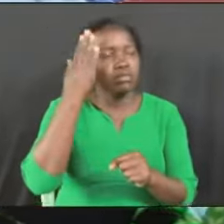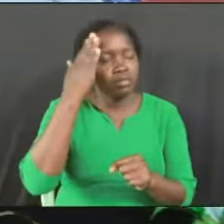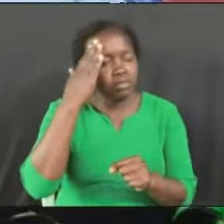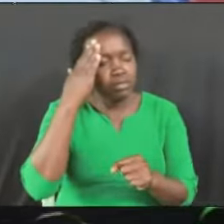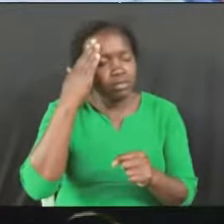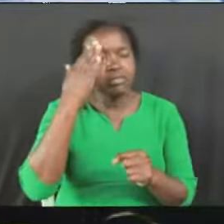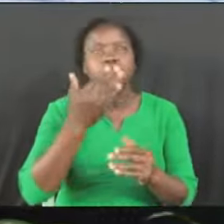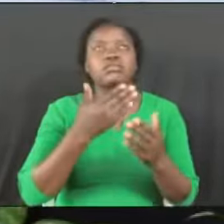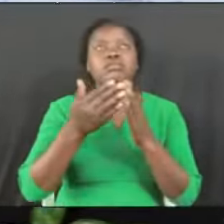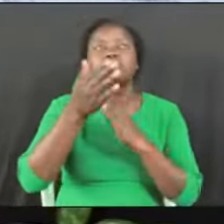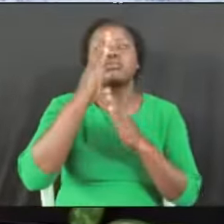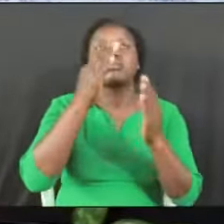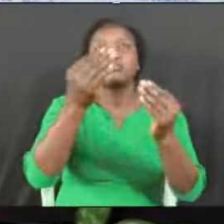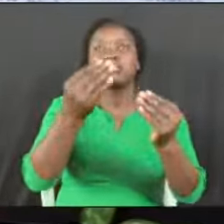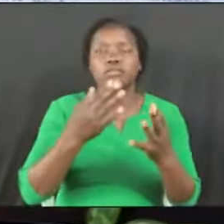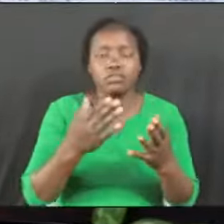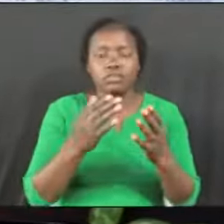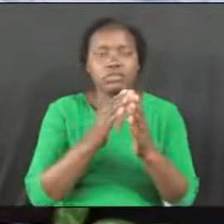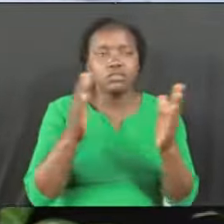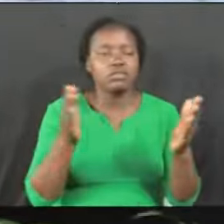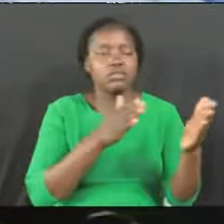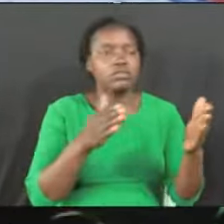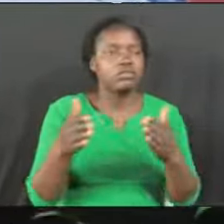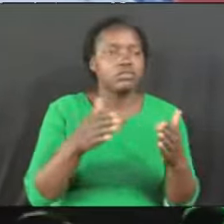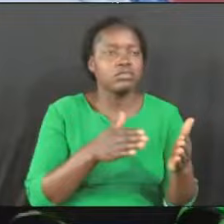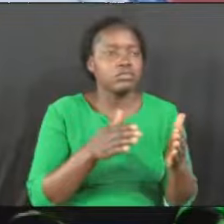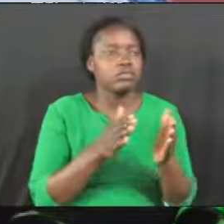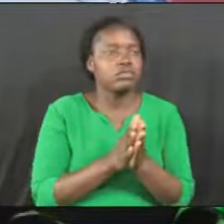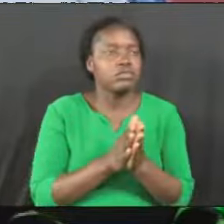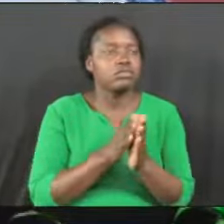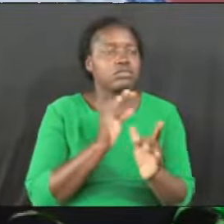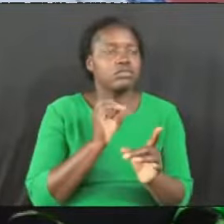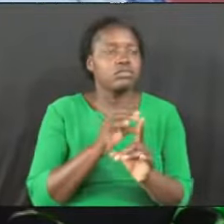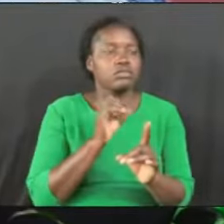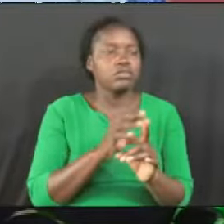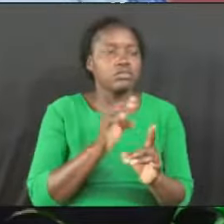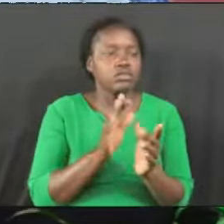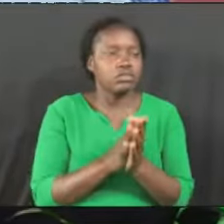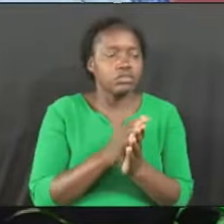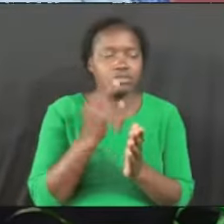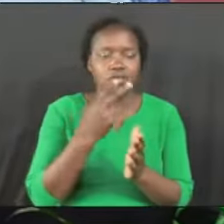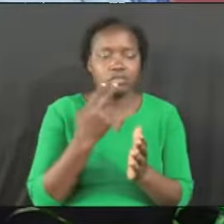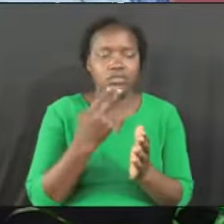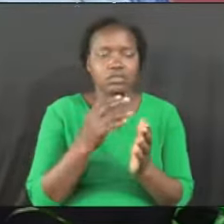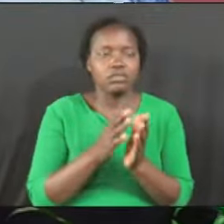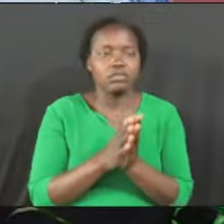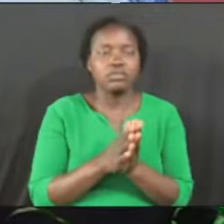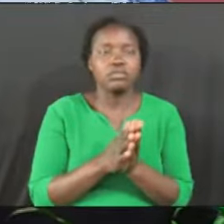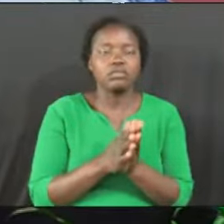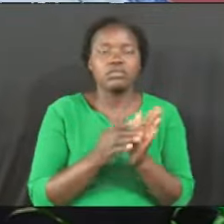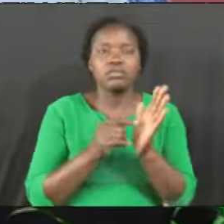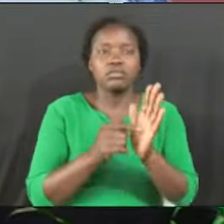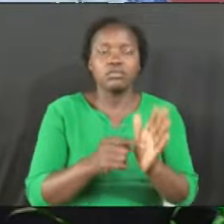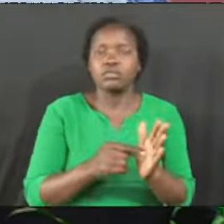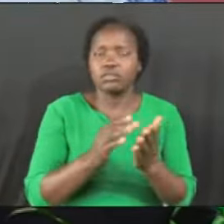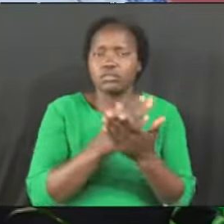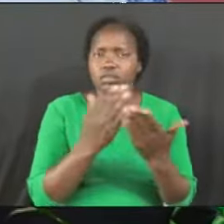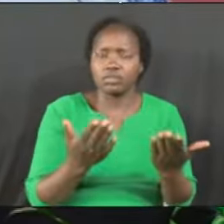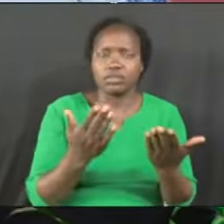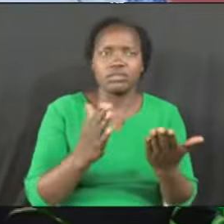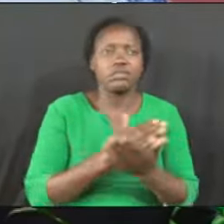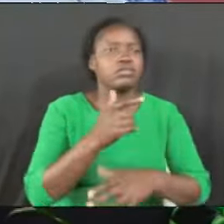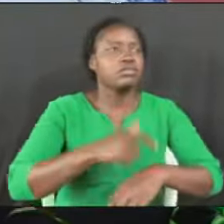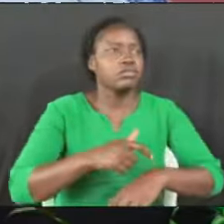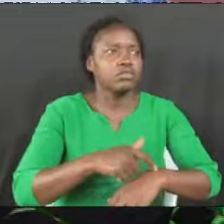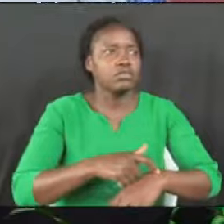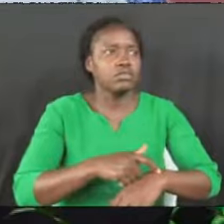me great opportunities and great networks of friends. But can I tell you something? There are sometimes, and I'm